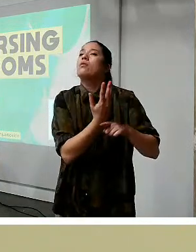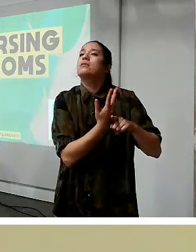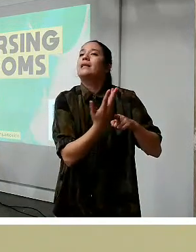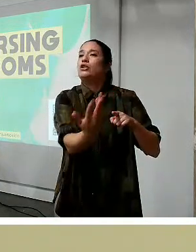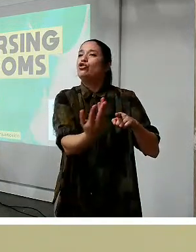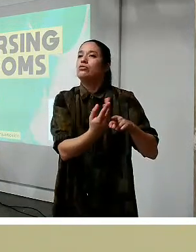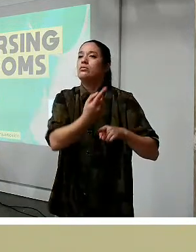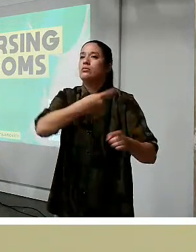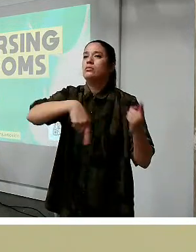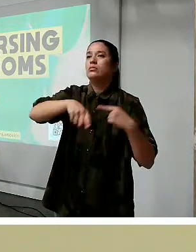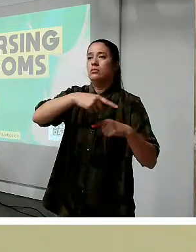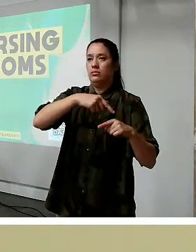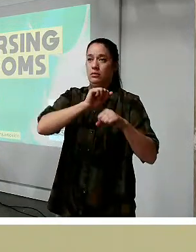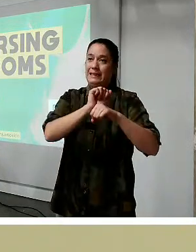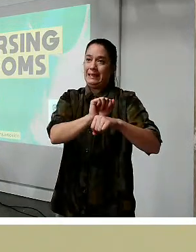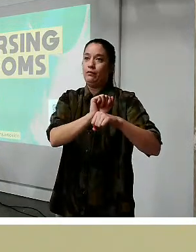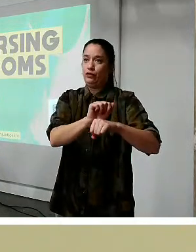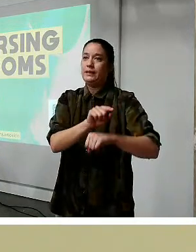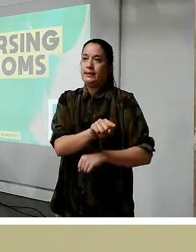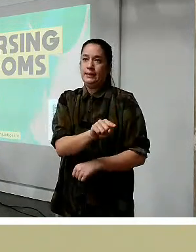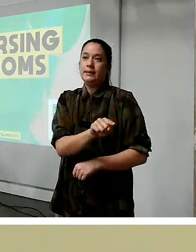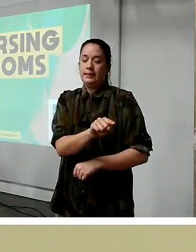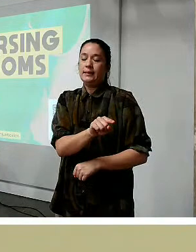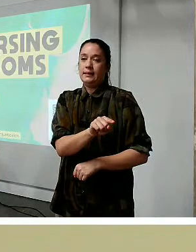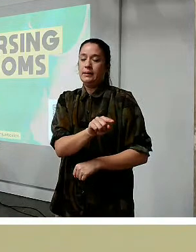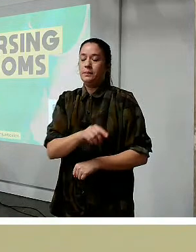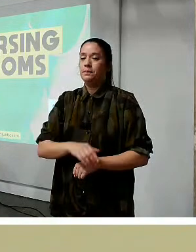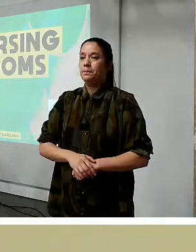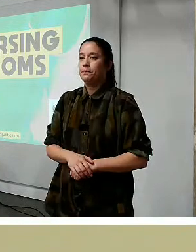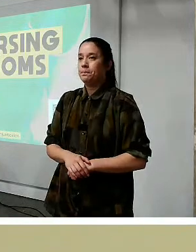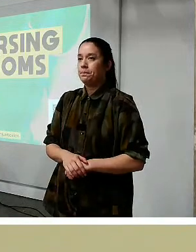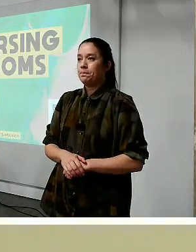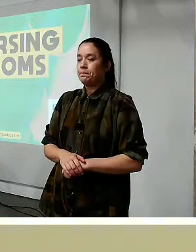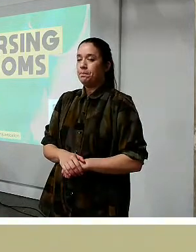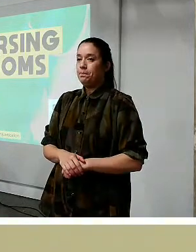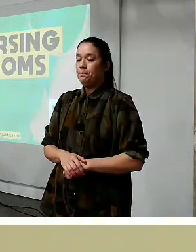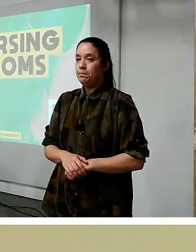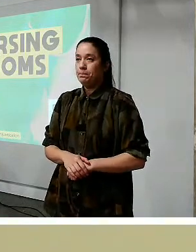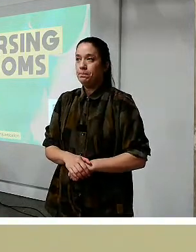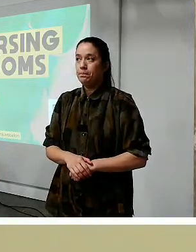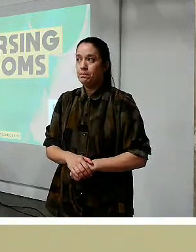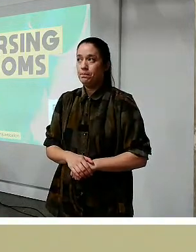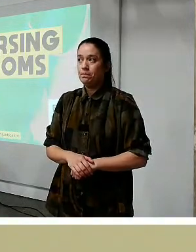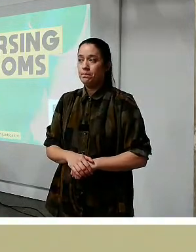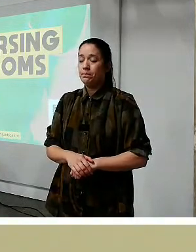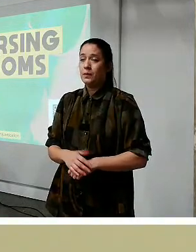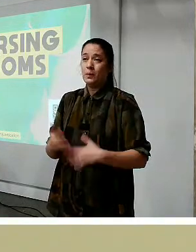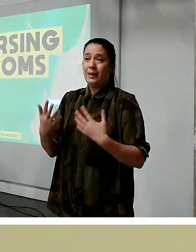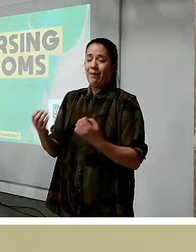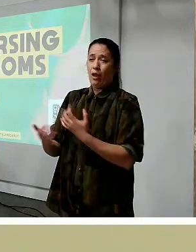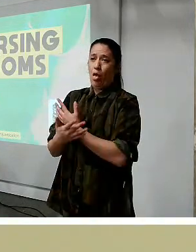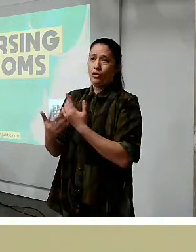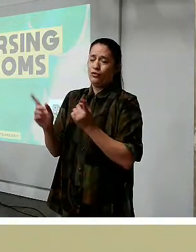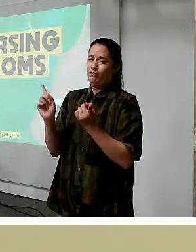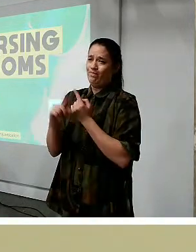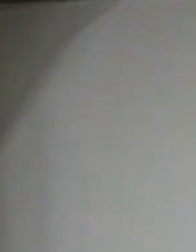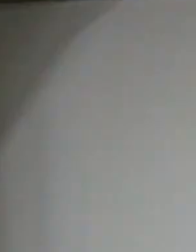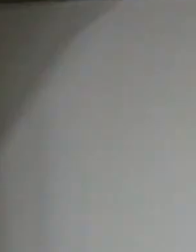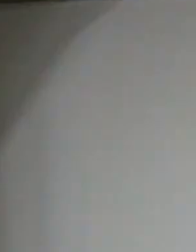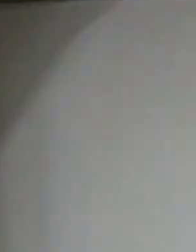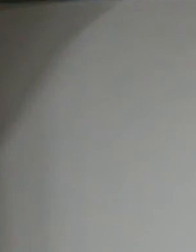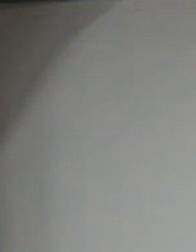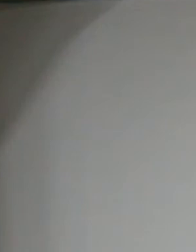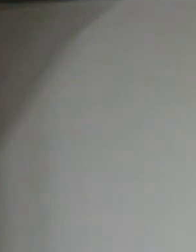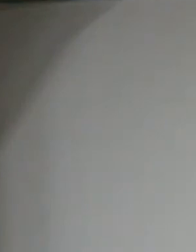have some pretty fiery responses available to us now. And of course,